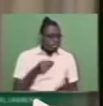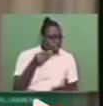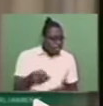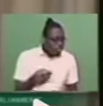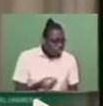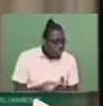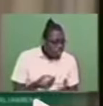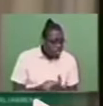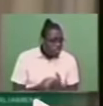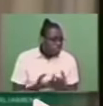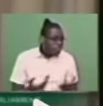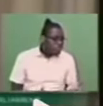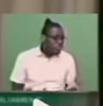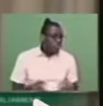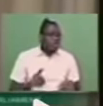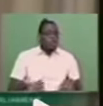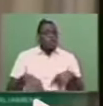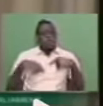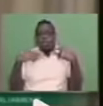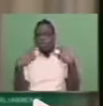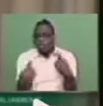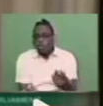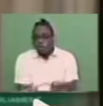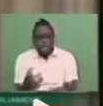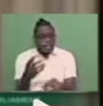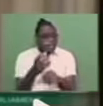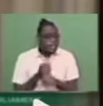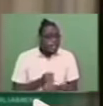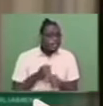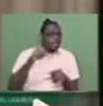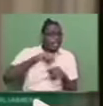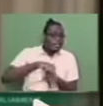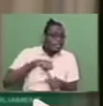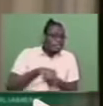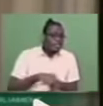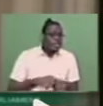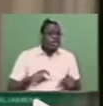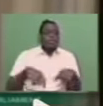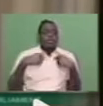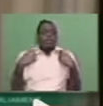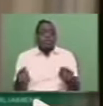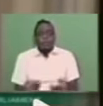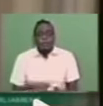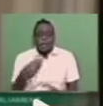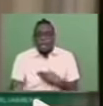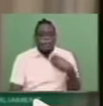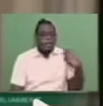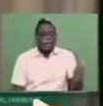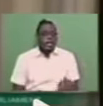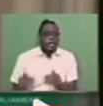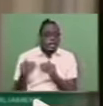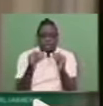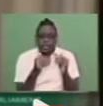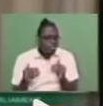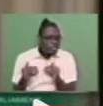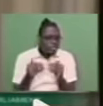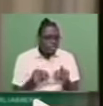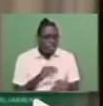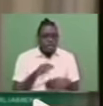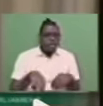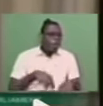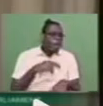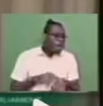market? What happens if not controlled and a cap is not placed on the price per litre at the pump? What happens